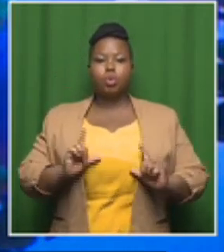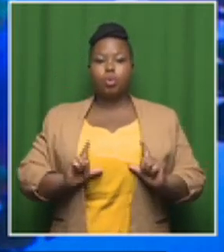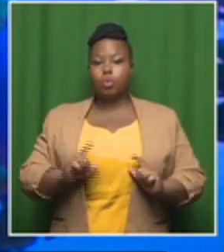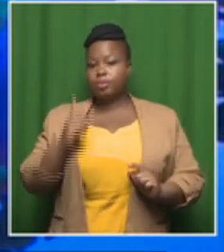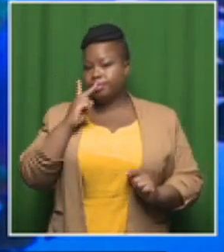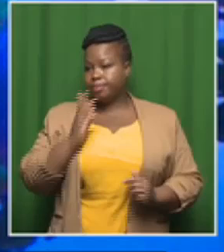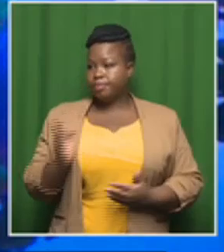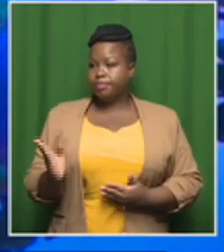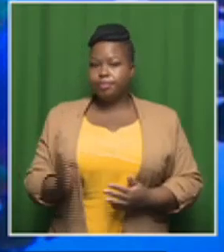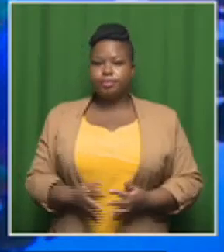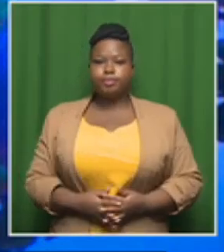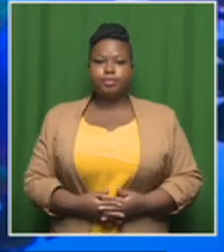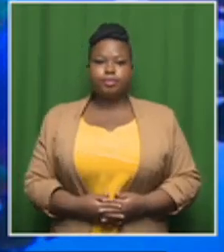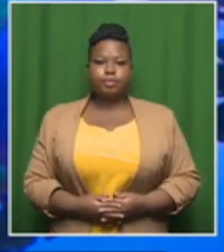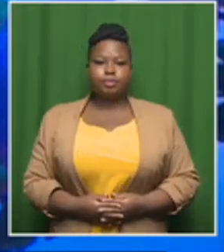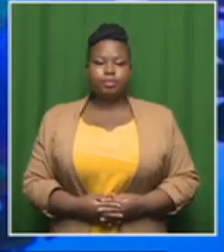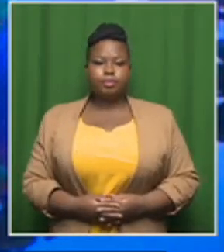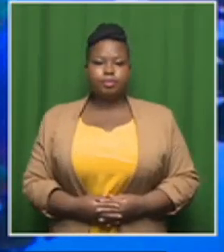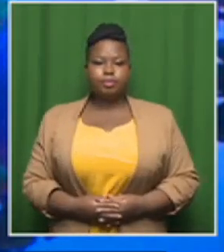Gilbert reports from Tokyo.